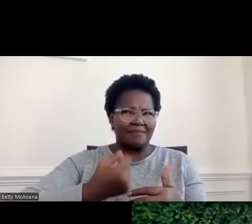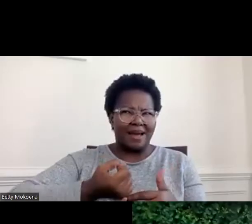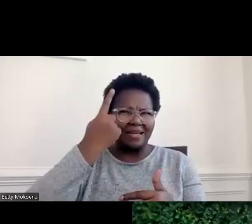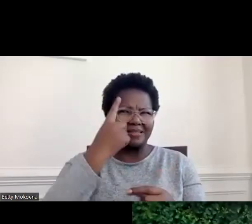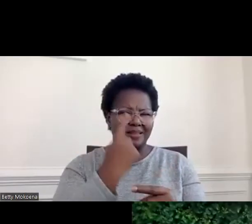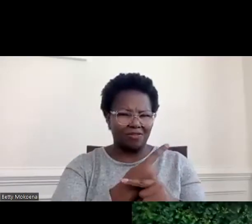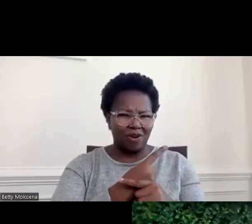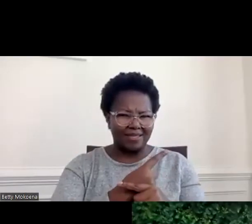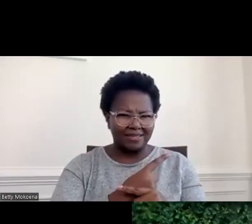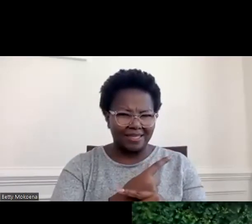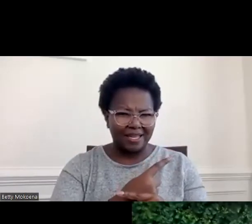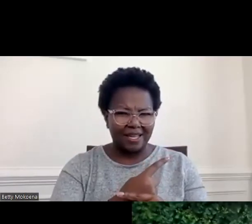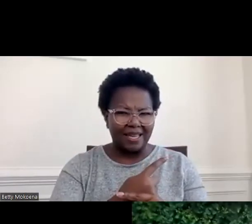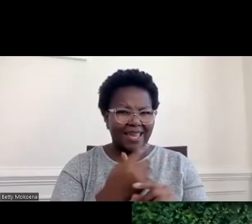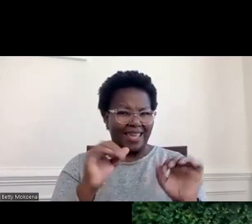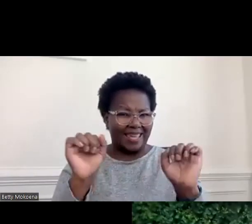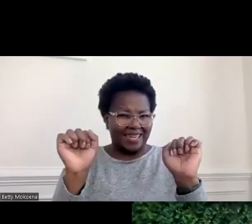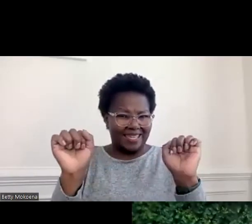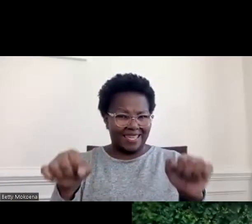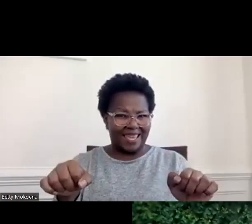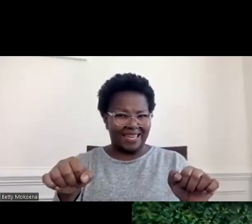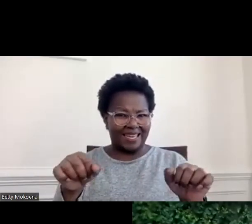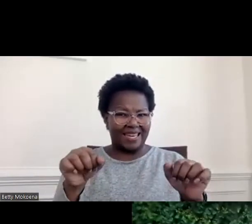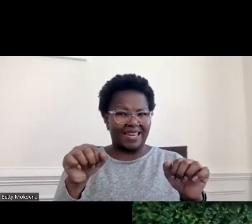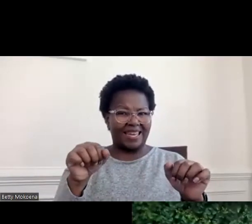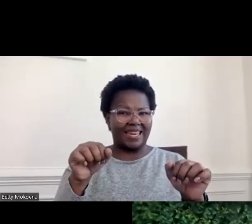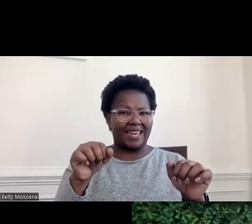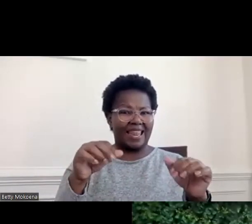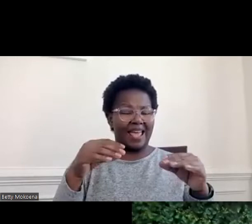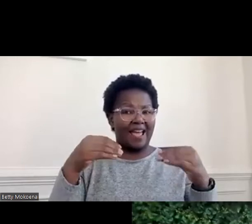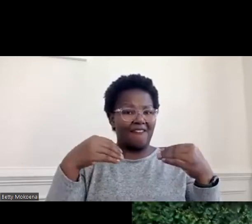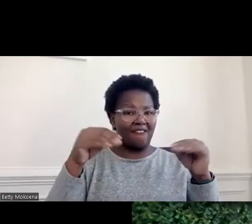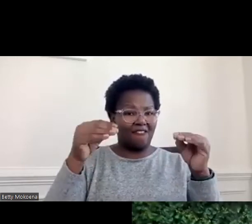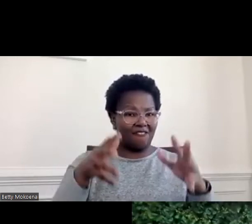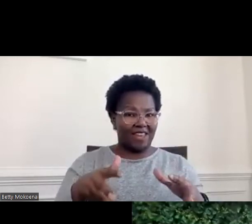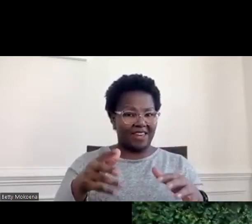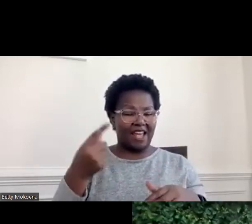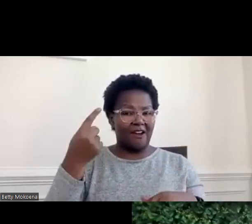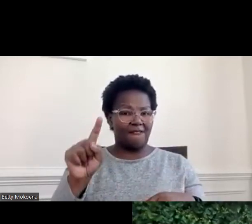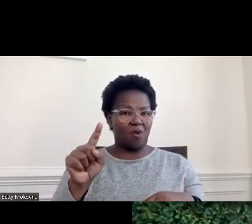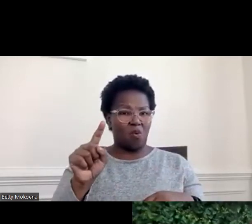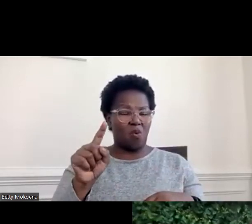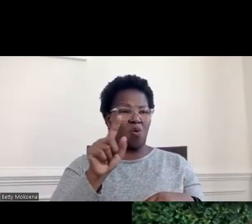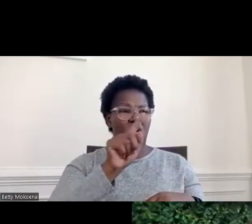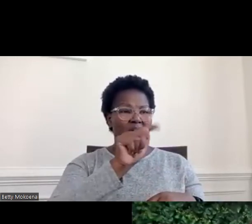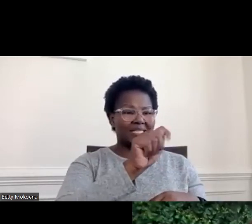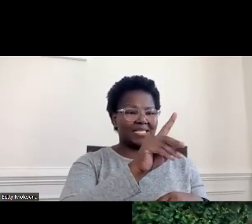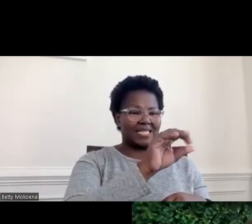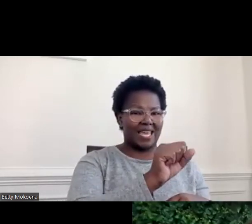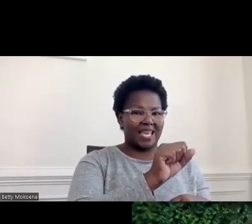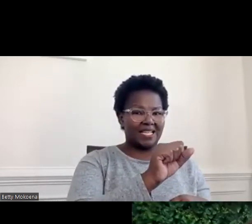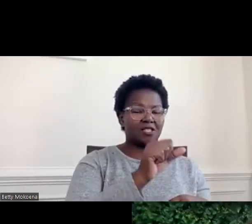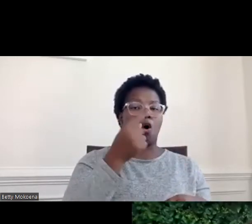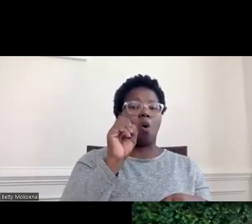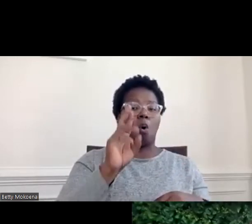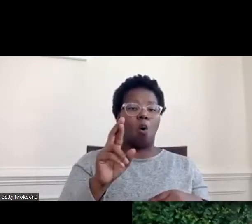Right. Can you be vendored just for Just tailored TDS. day Mhm. as opposed to being vendored